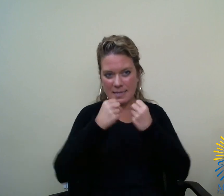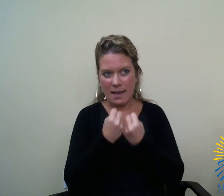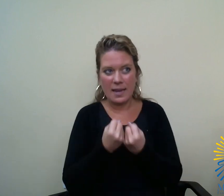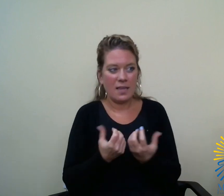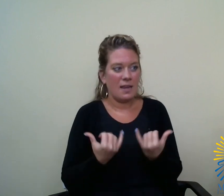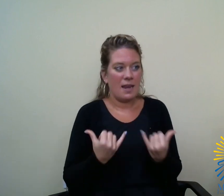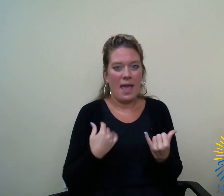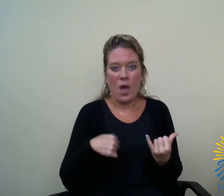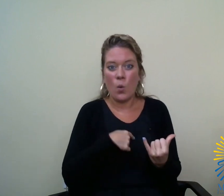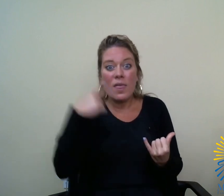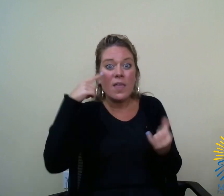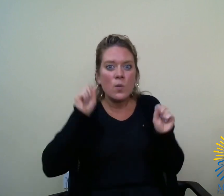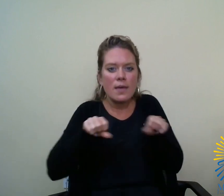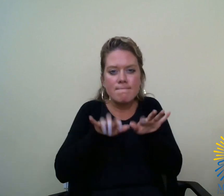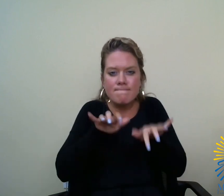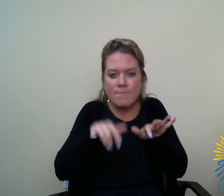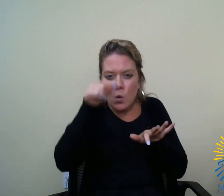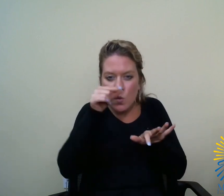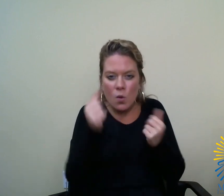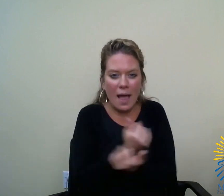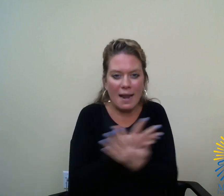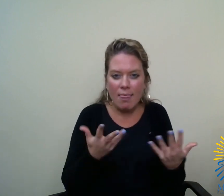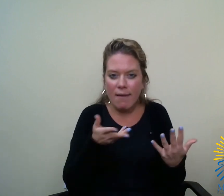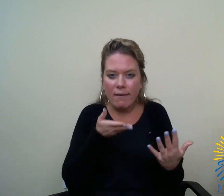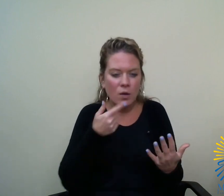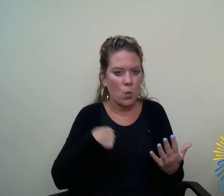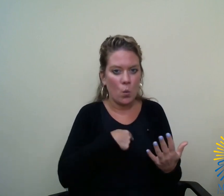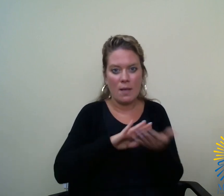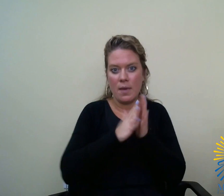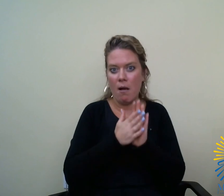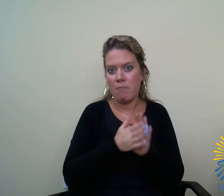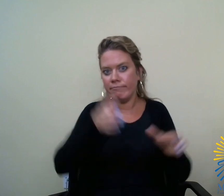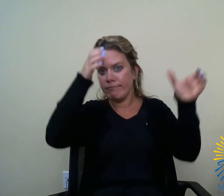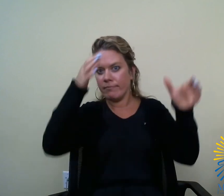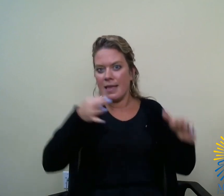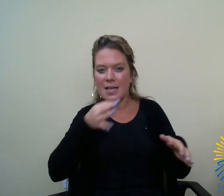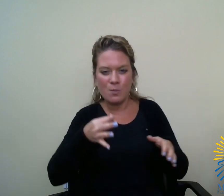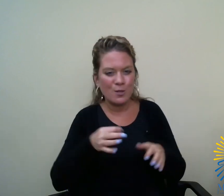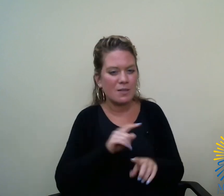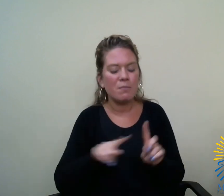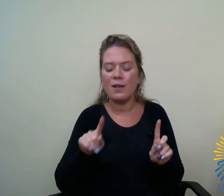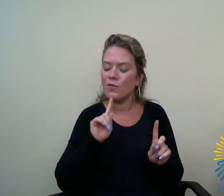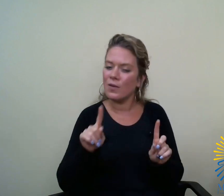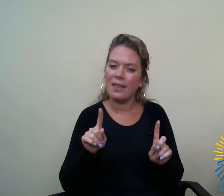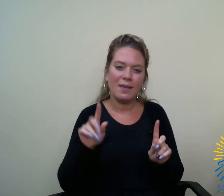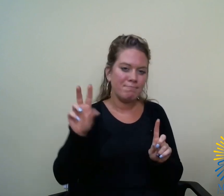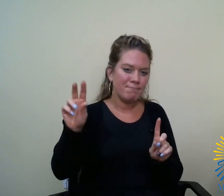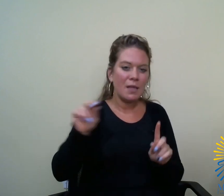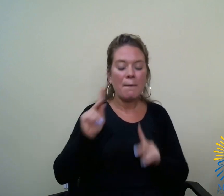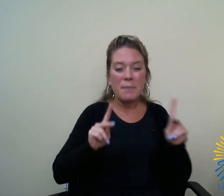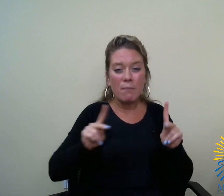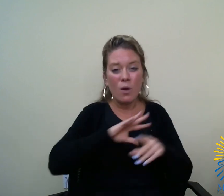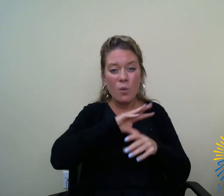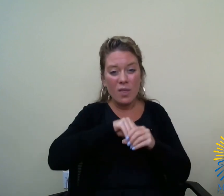where we think that because we can Google anything, we're experts too. And we don't have that crosstalk or conversation. A large part of the problem is people in science have to have